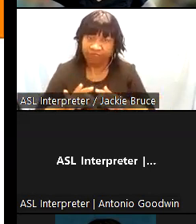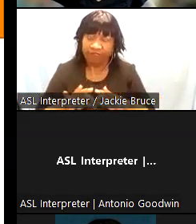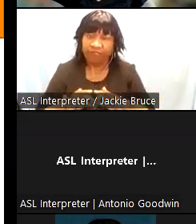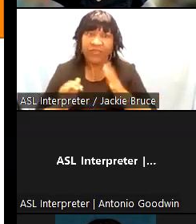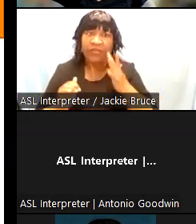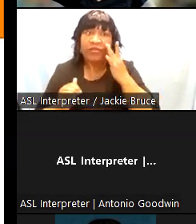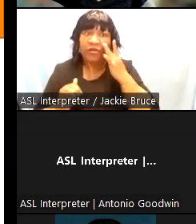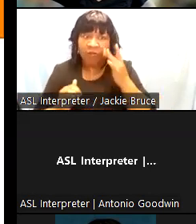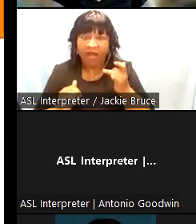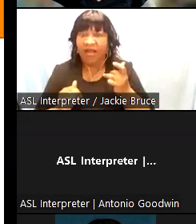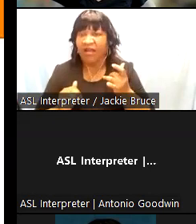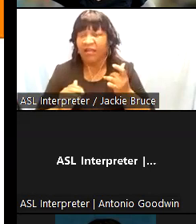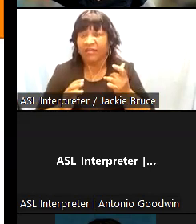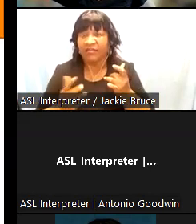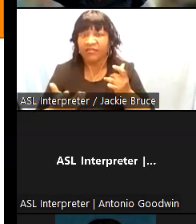they're super.